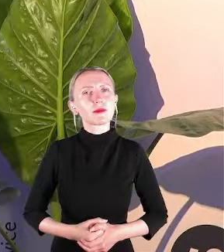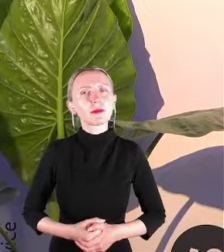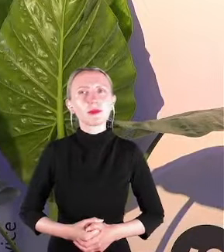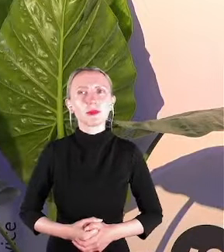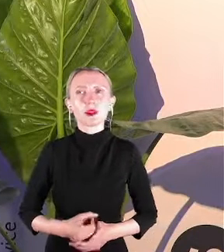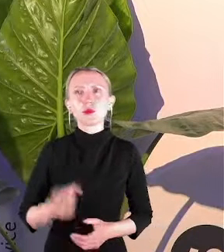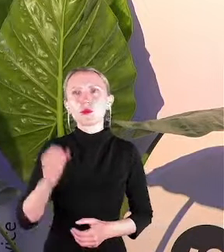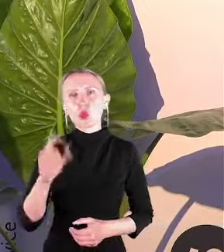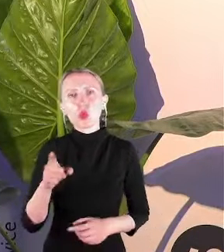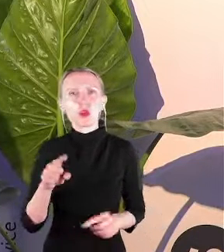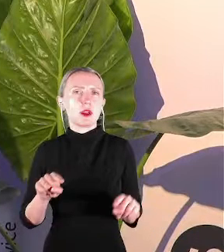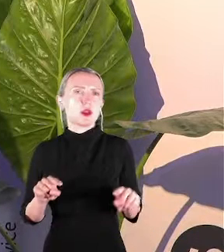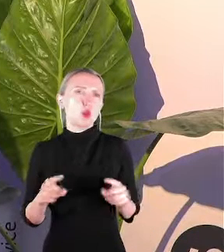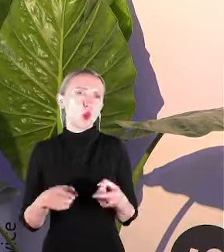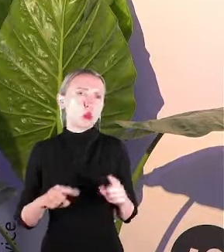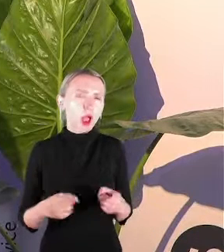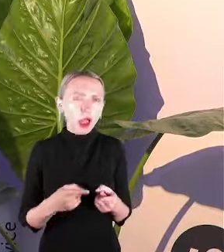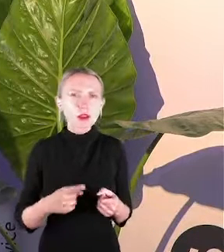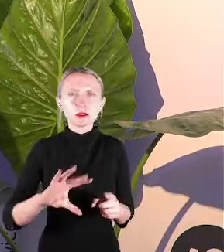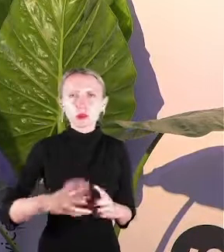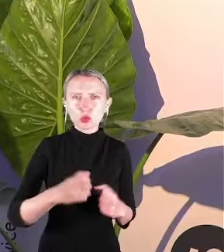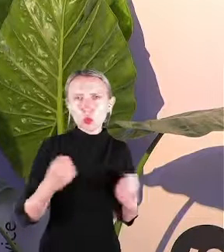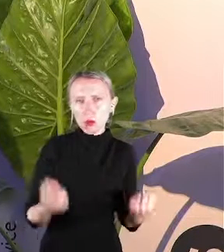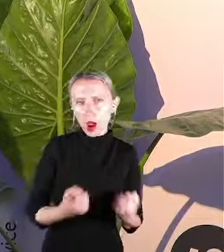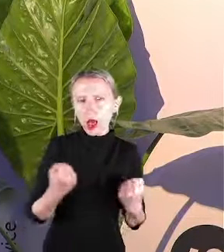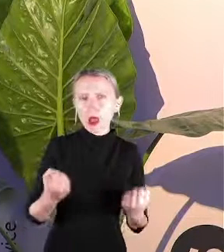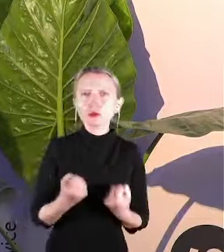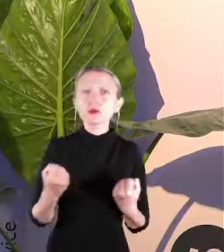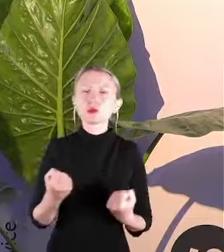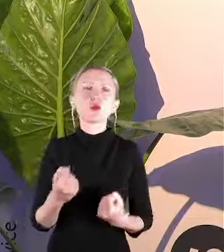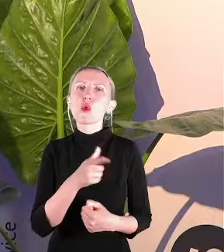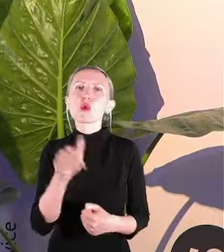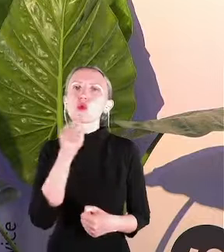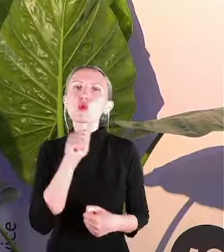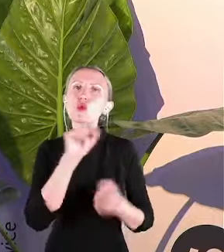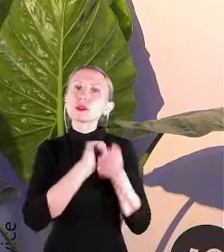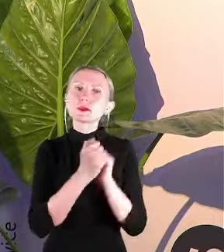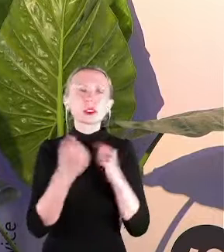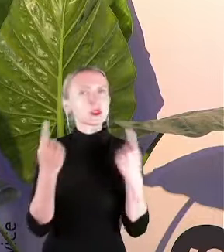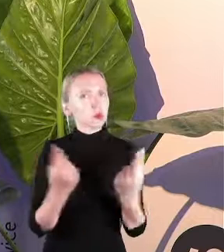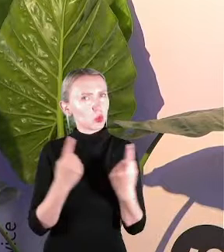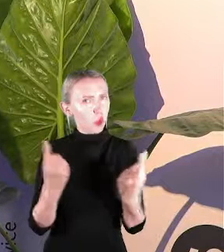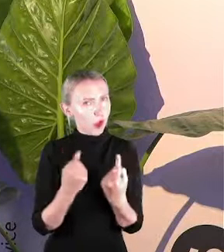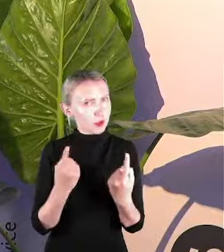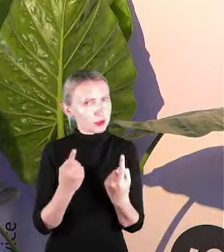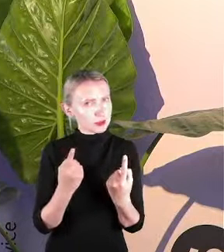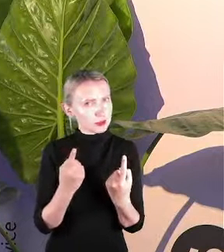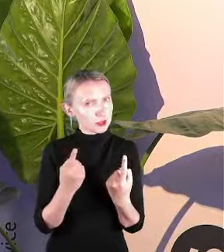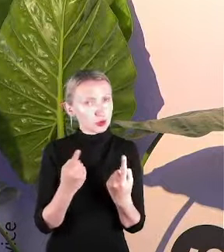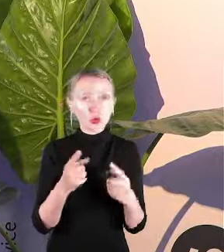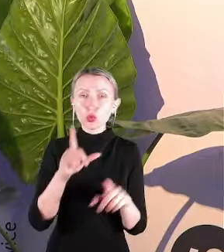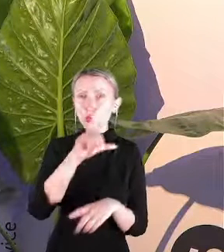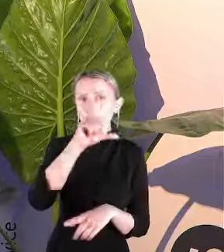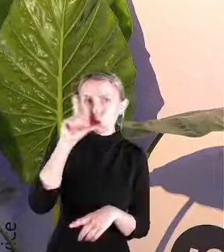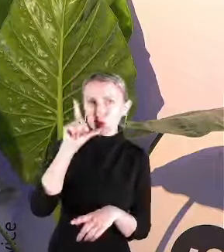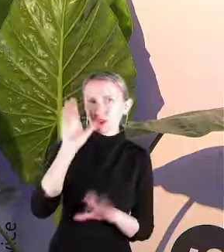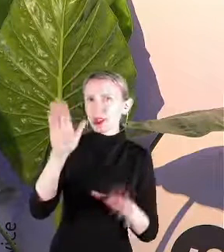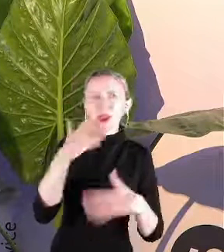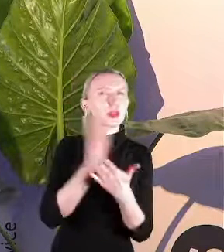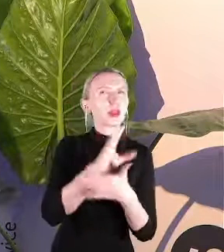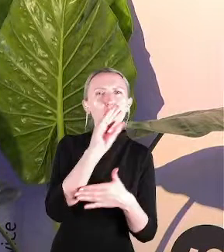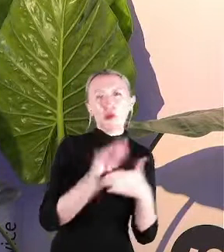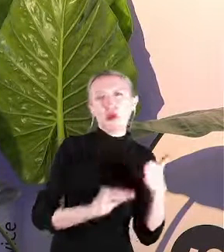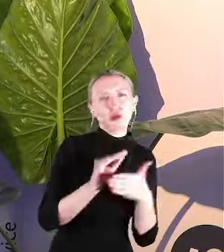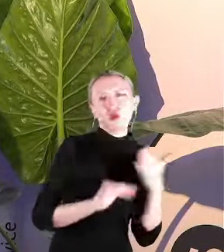of activists who try to change this situation, or is it people just writing about it